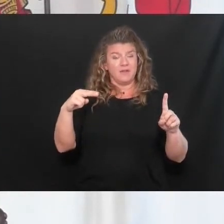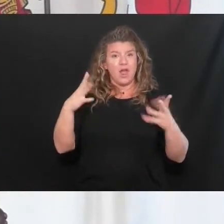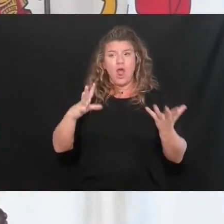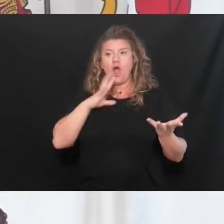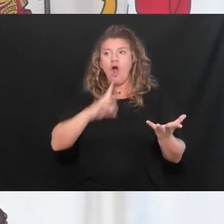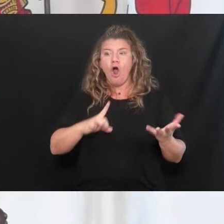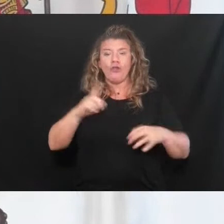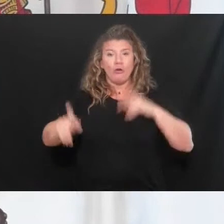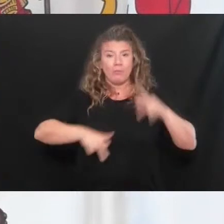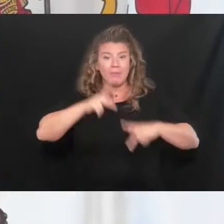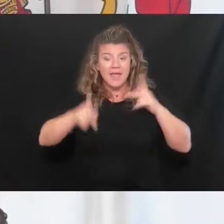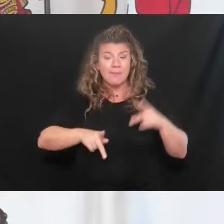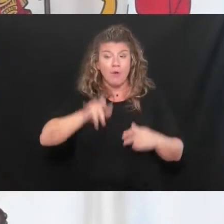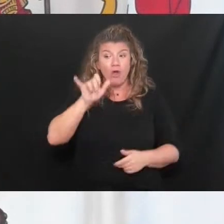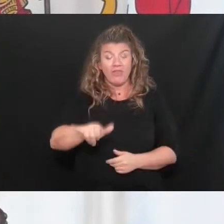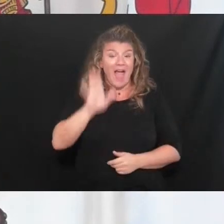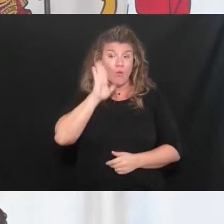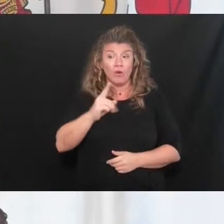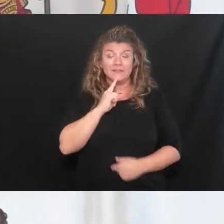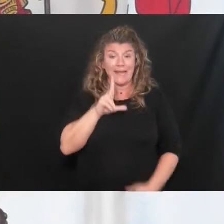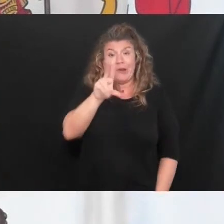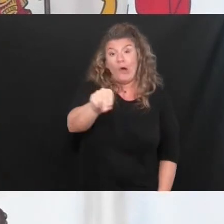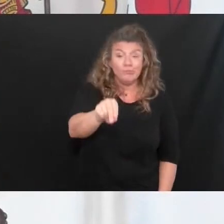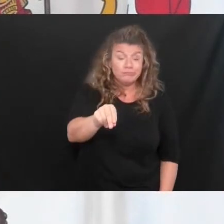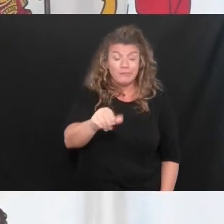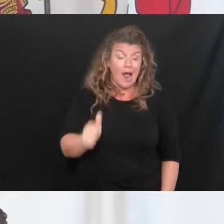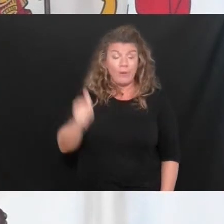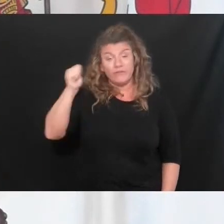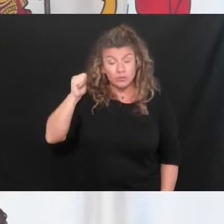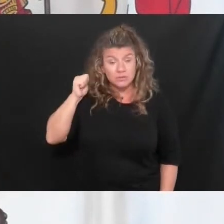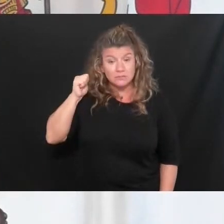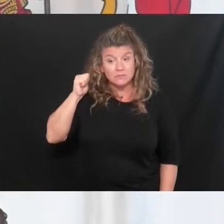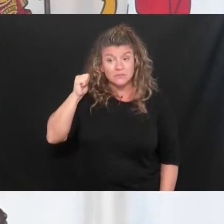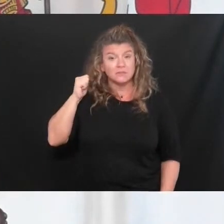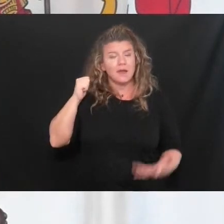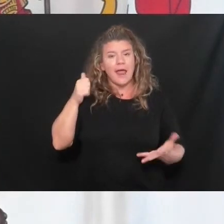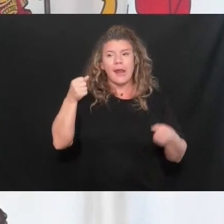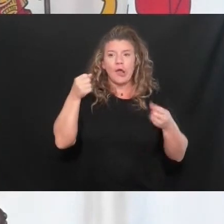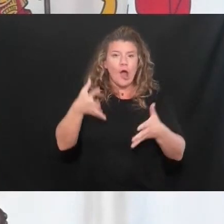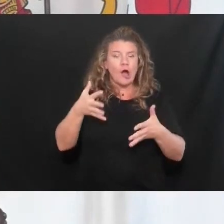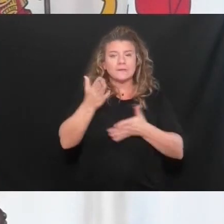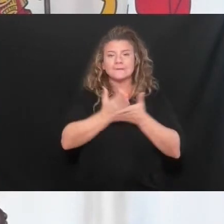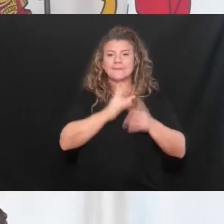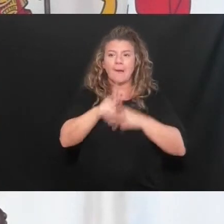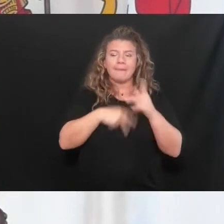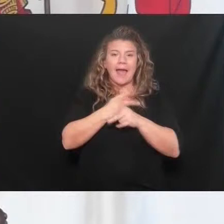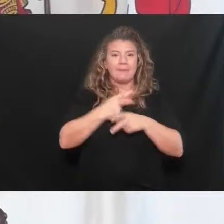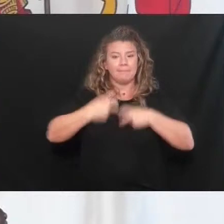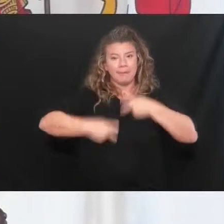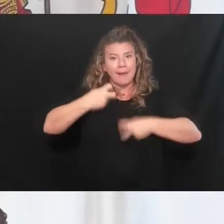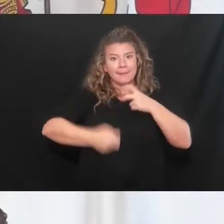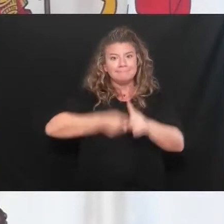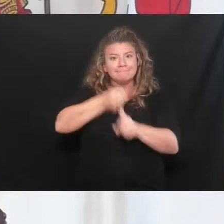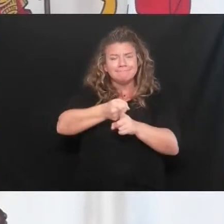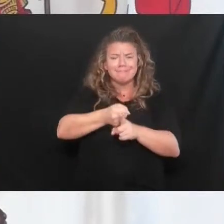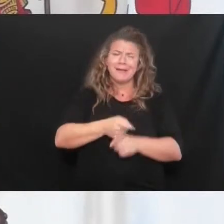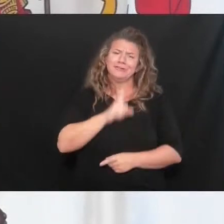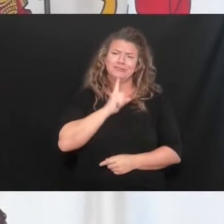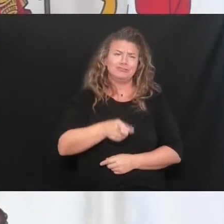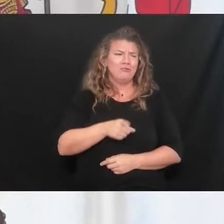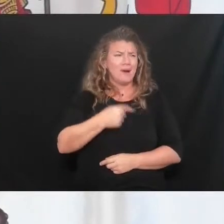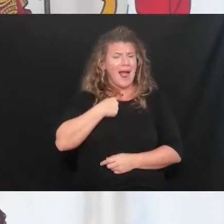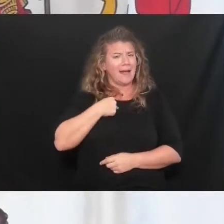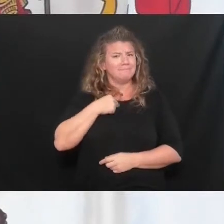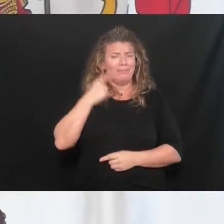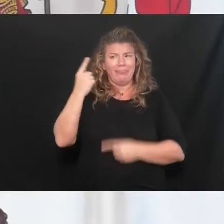are there people that would just say, no, we're not doing that and everything else, and it caused complications? Sure, that's a